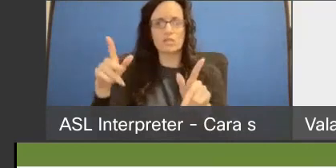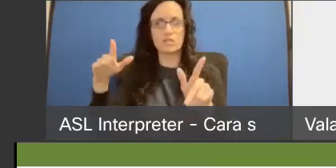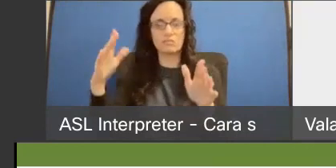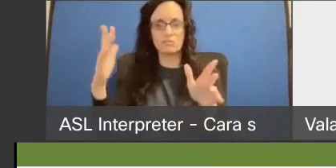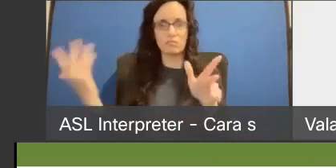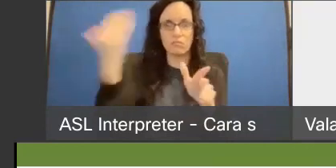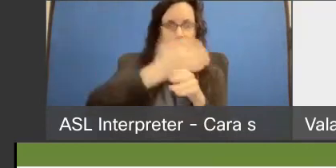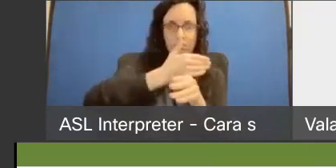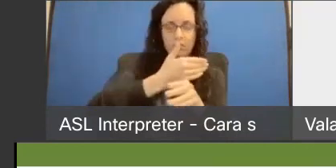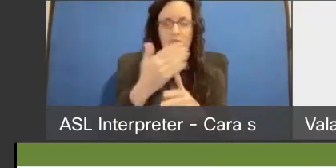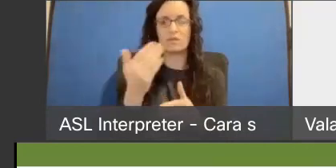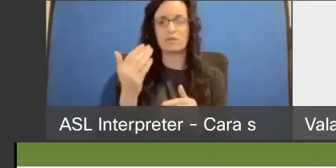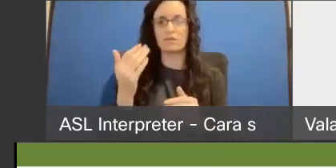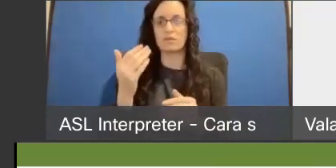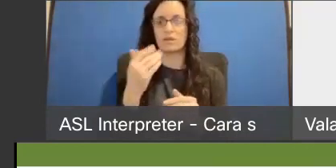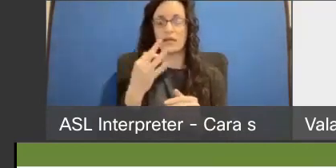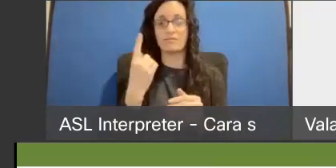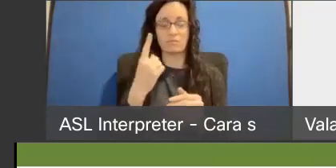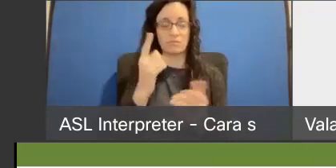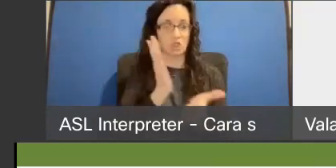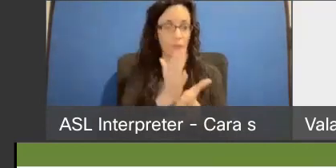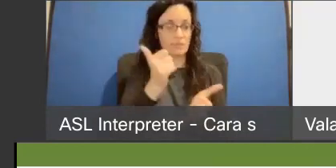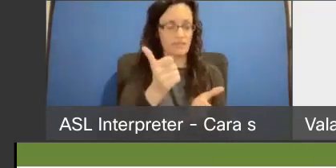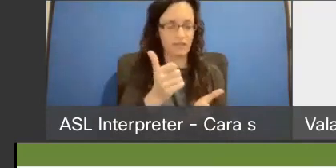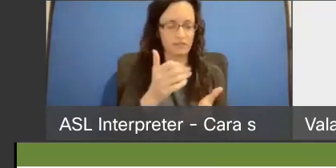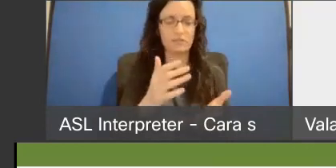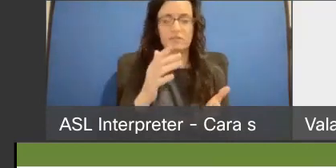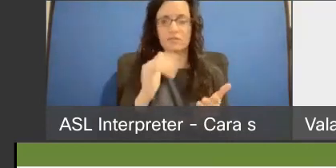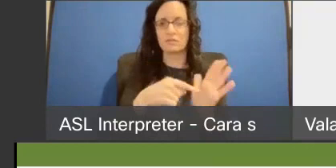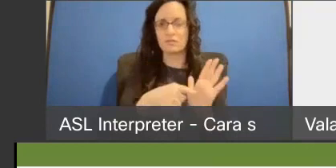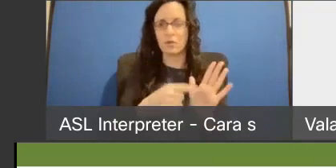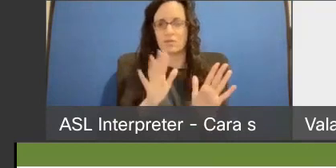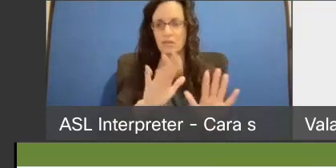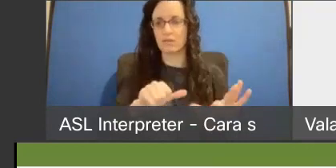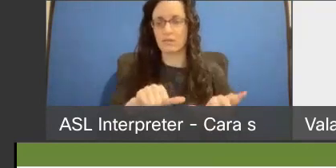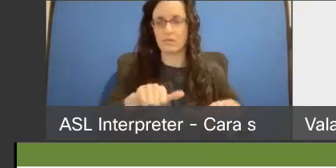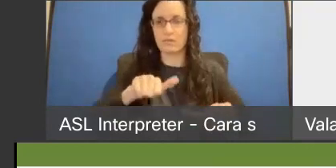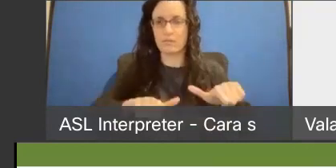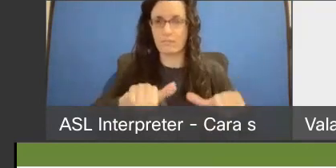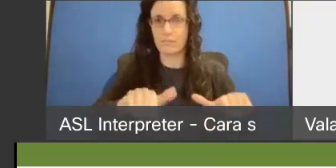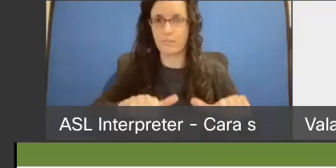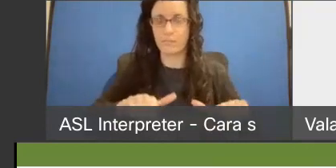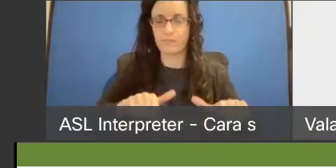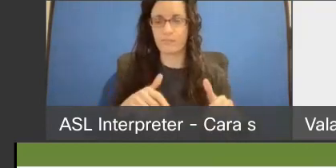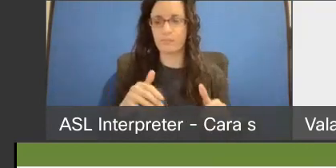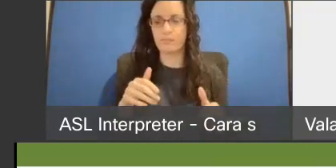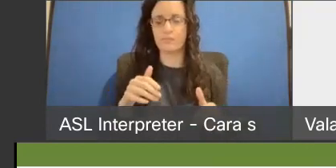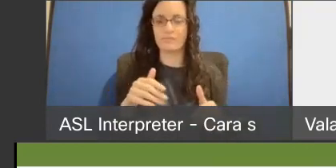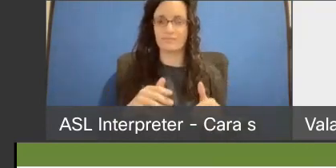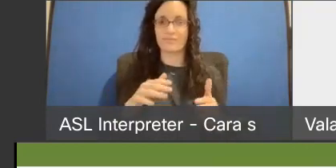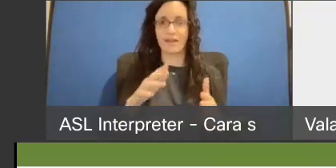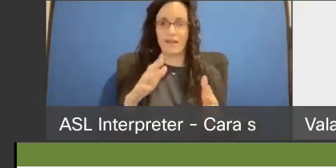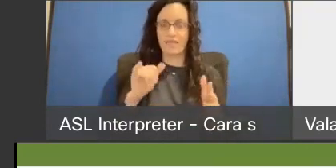to know about that is if somebody stops themselves, that really goes towards their ambivalence. And ambivalence is our friend when we're trying to deal with helping prevent